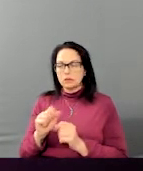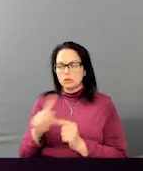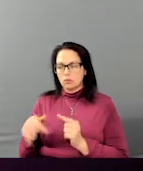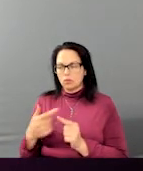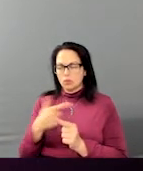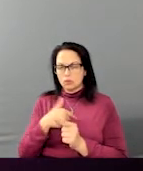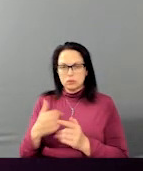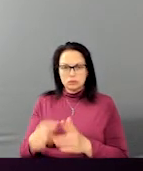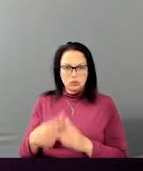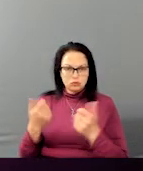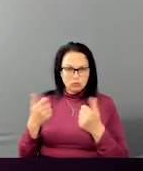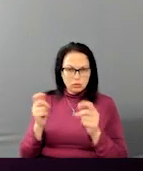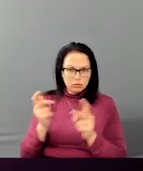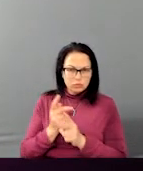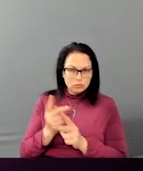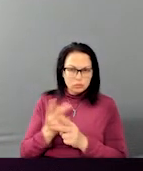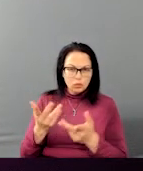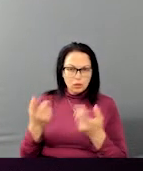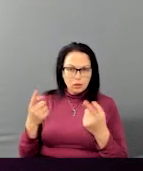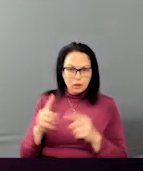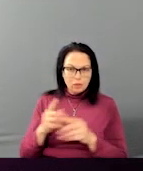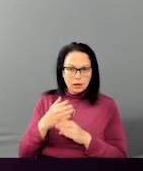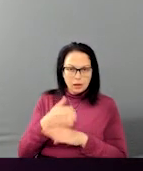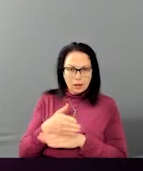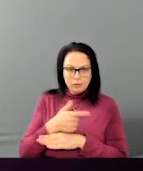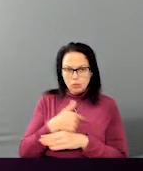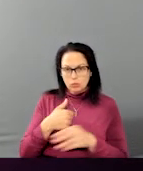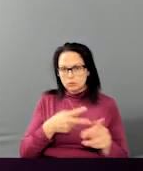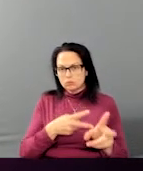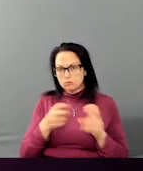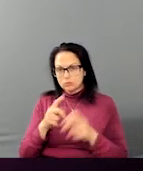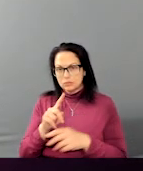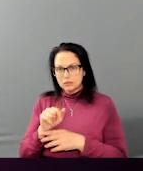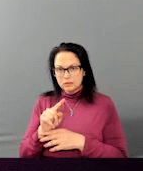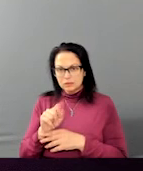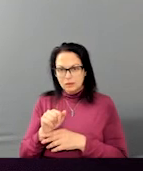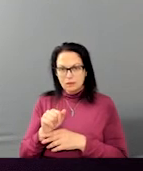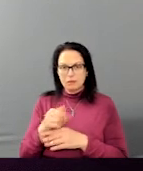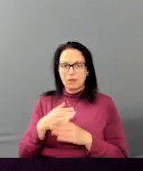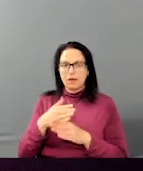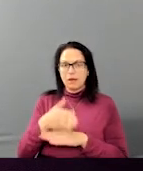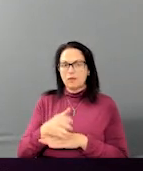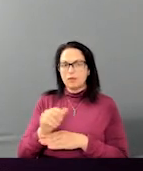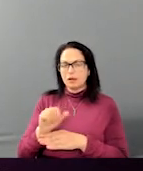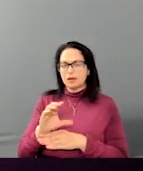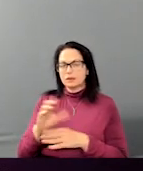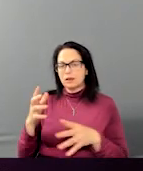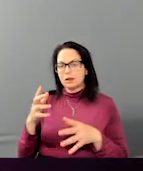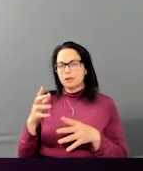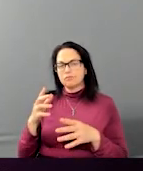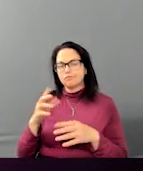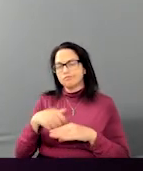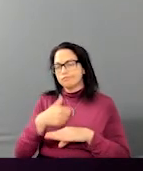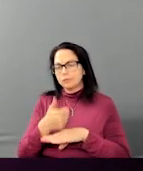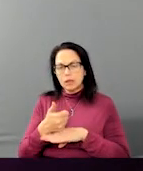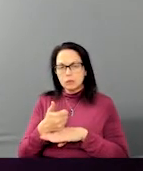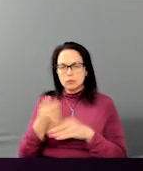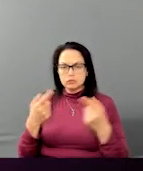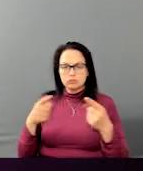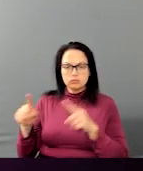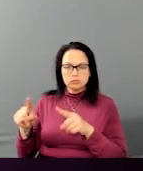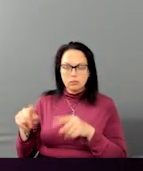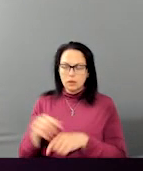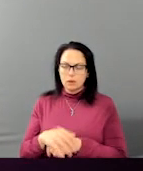trying to figure out what happened after we fetched the data, after the async operation has happened. So